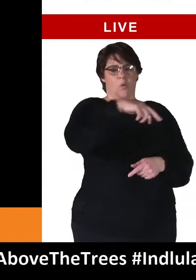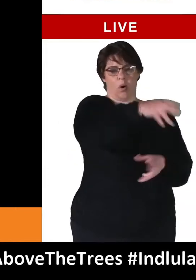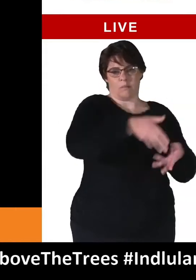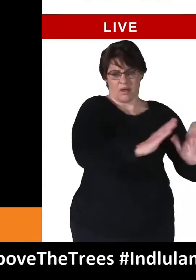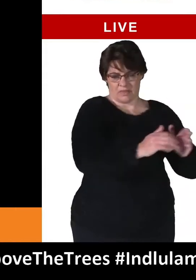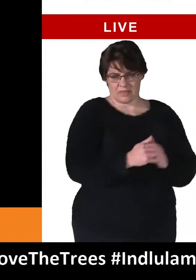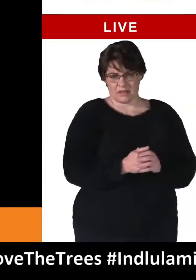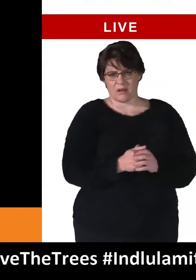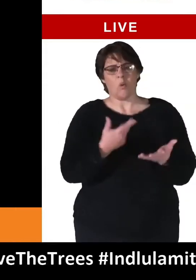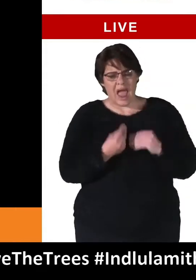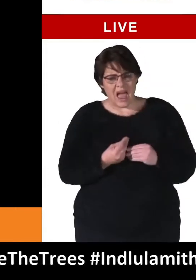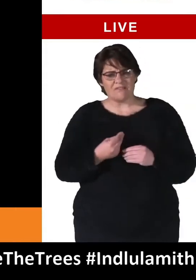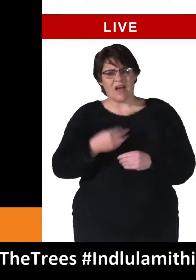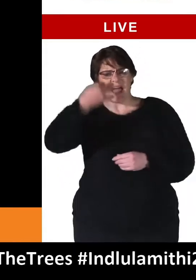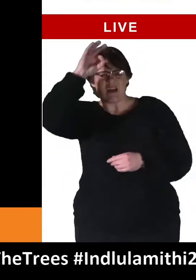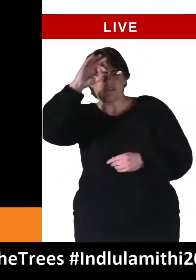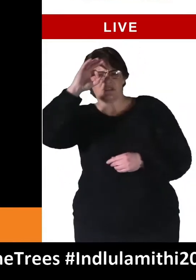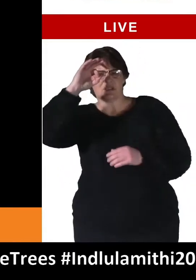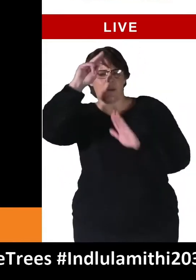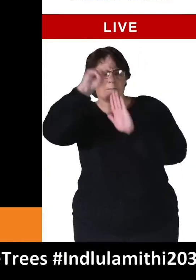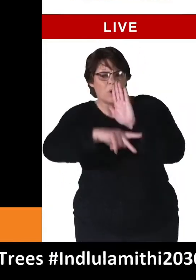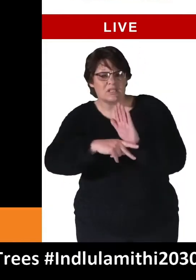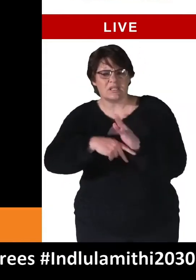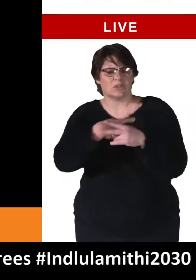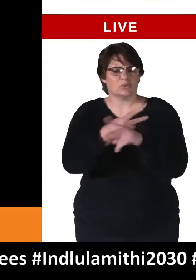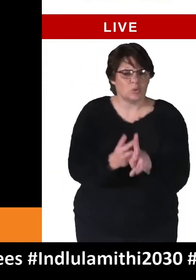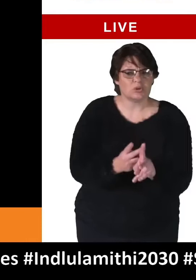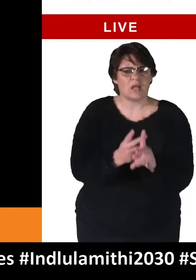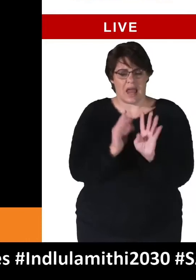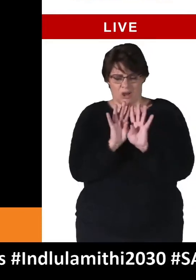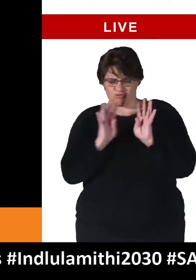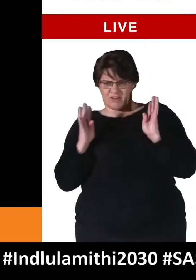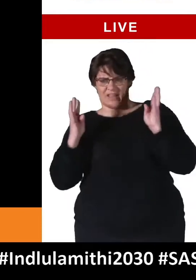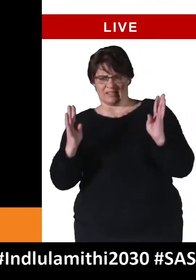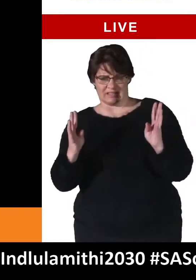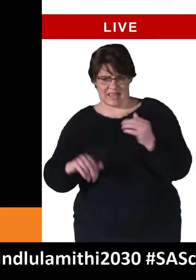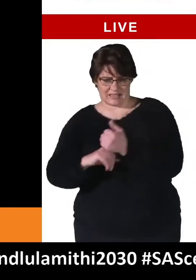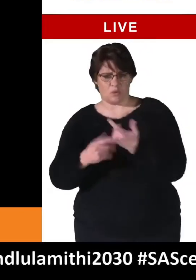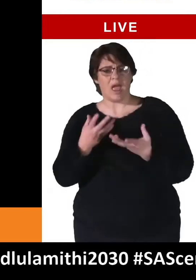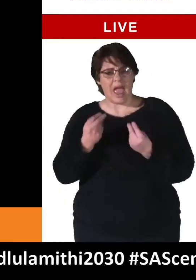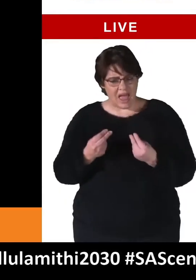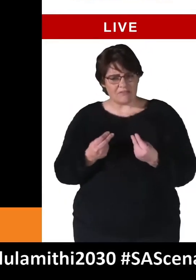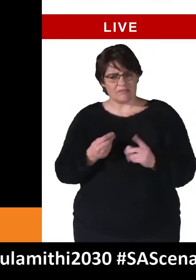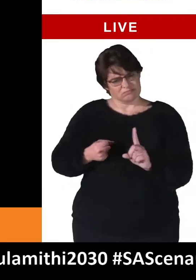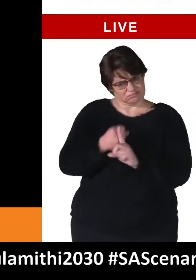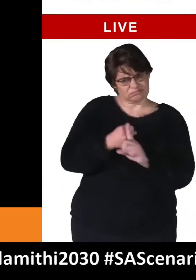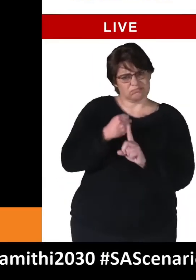utilized various government policies, tools, without ring-fencing any. And for this, we have advocated